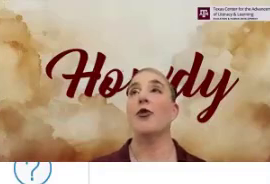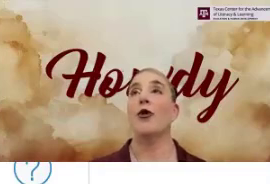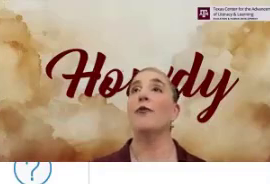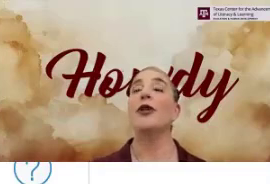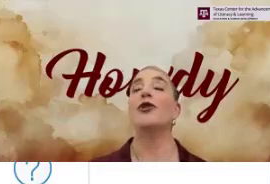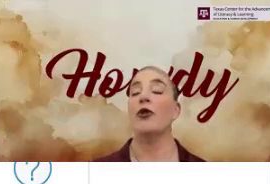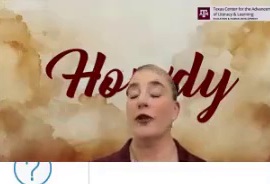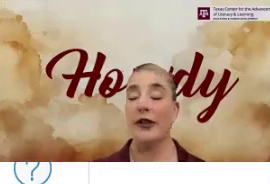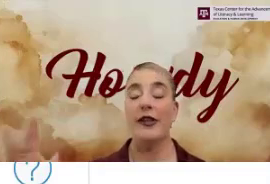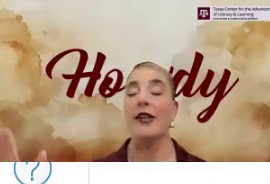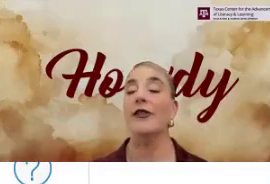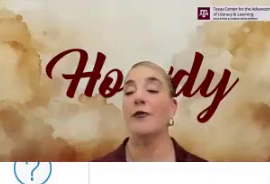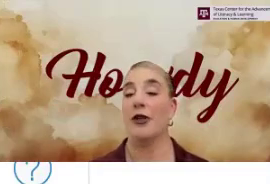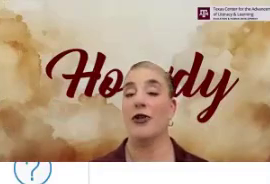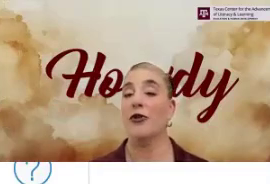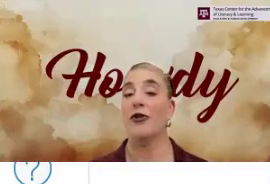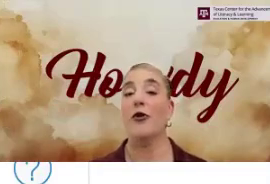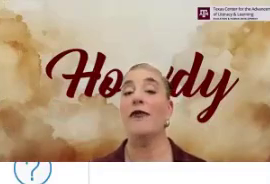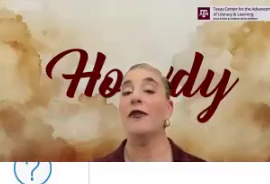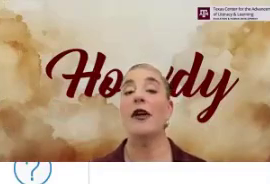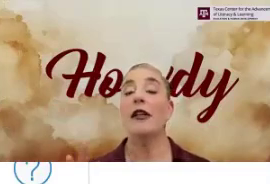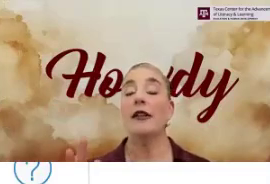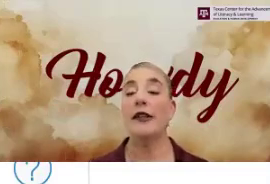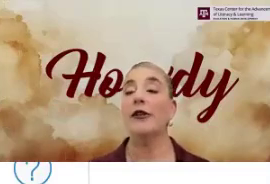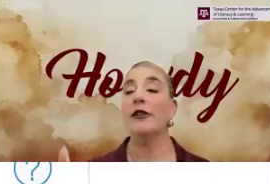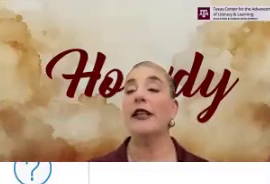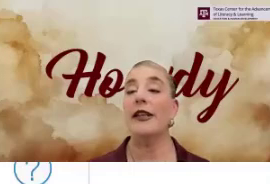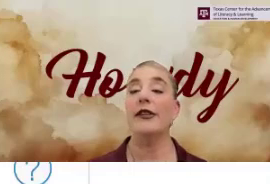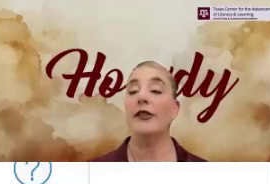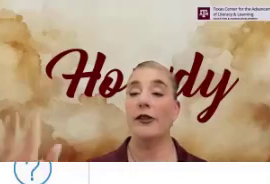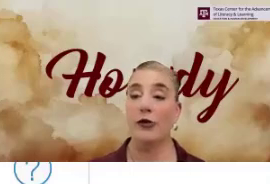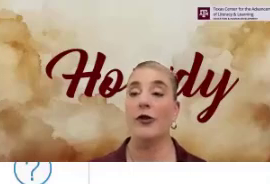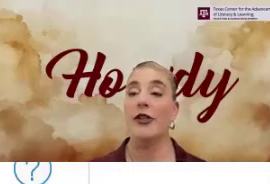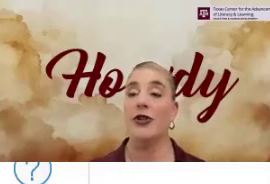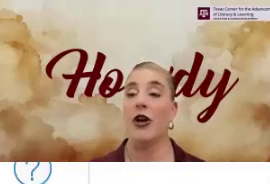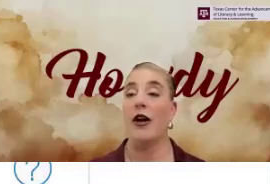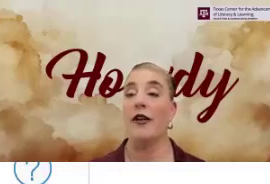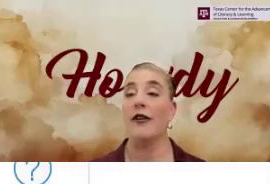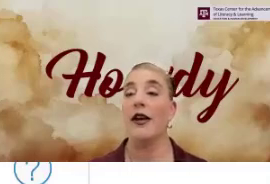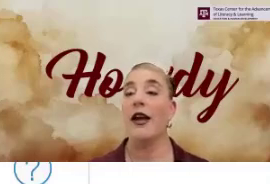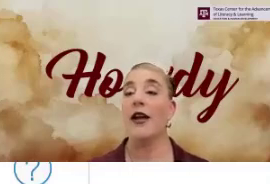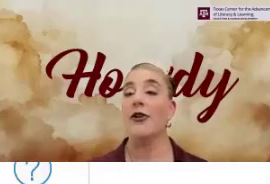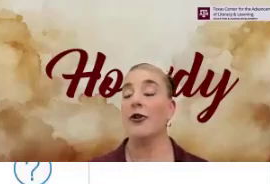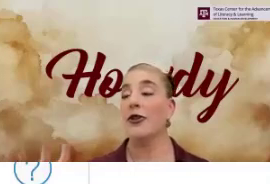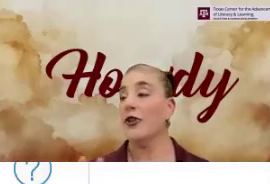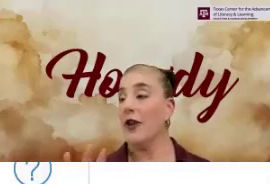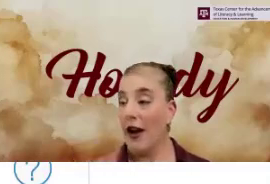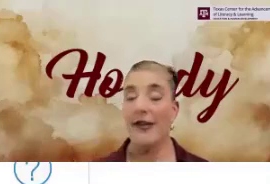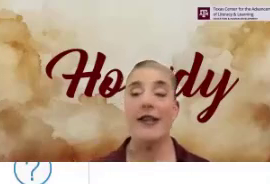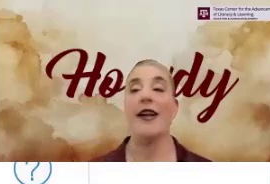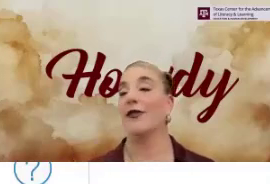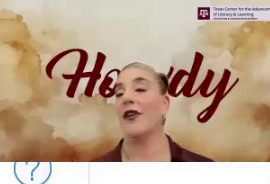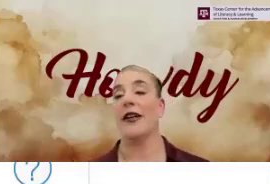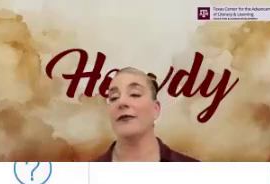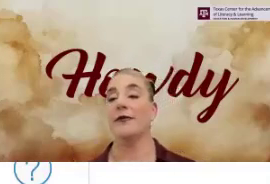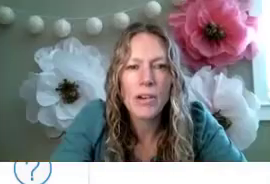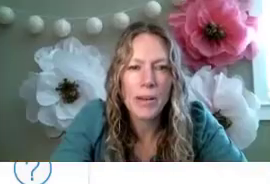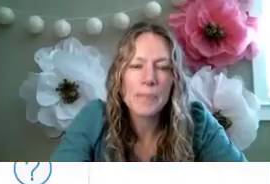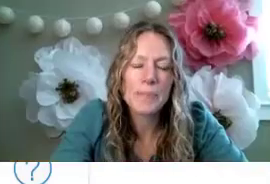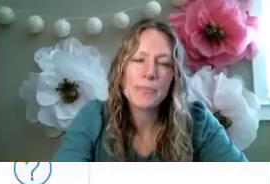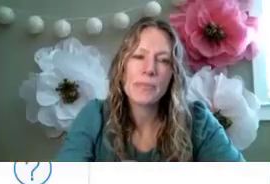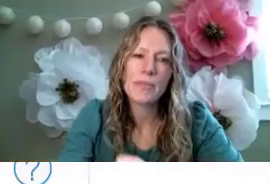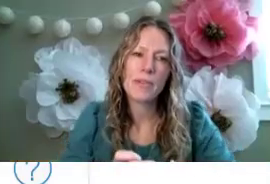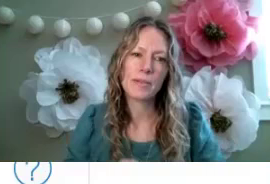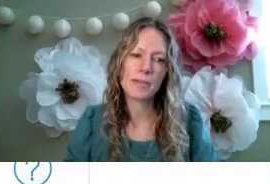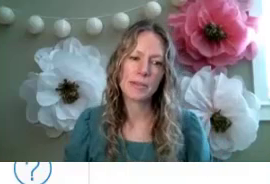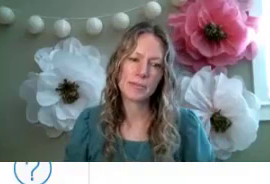Well, image or picture, because it is a picture. So if it literally is a screenshot and I think that's fine.